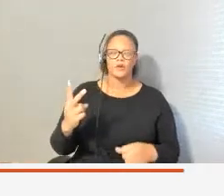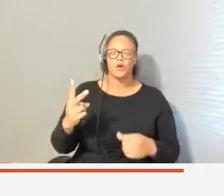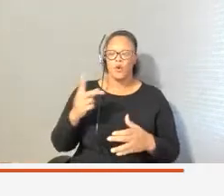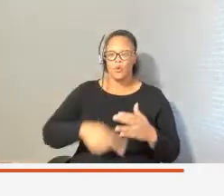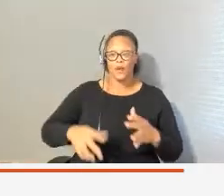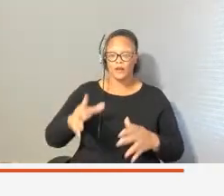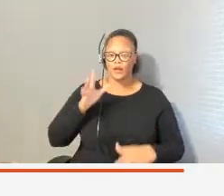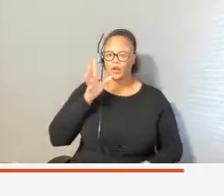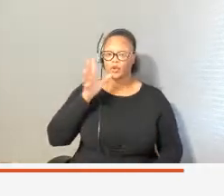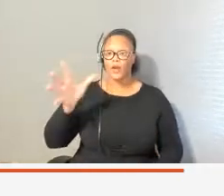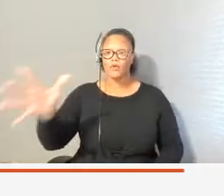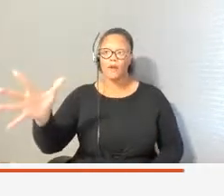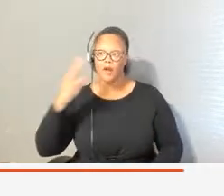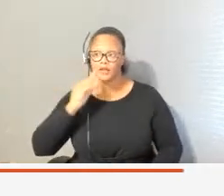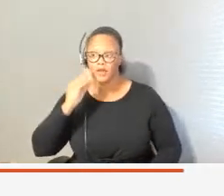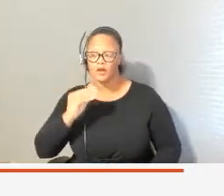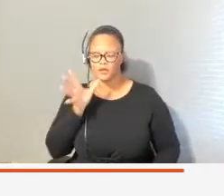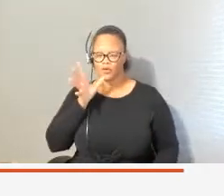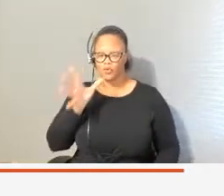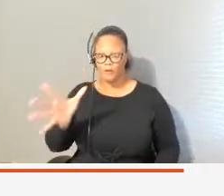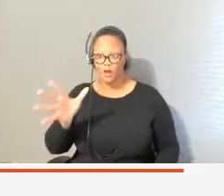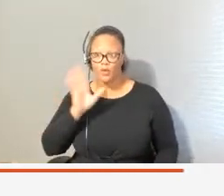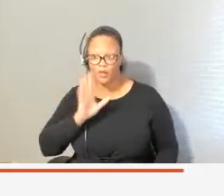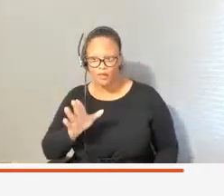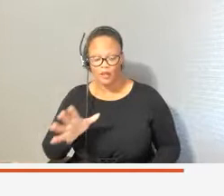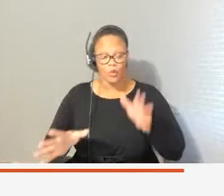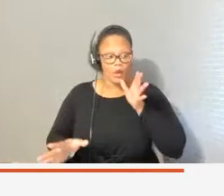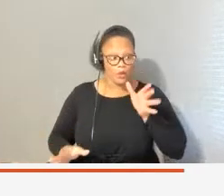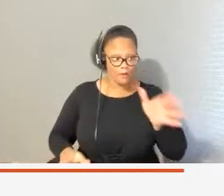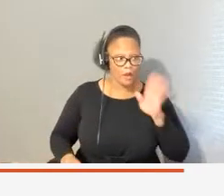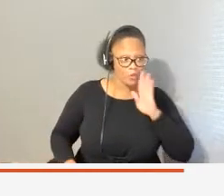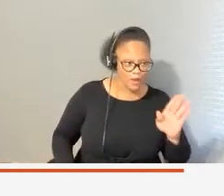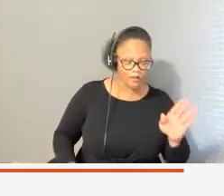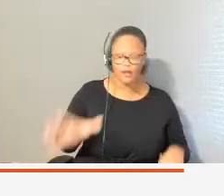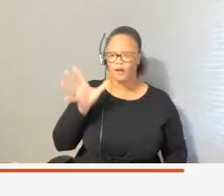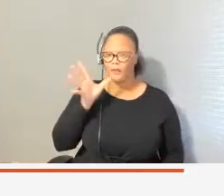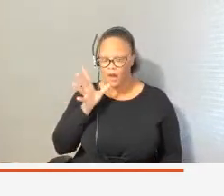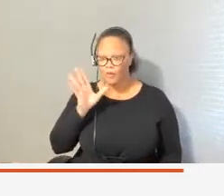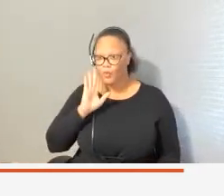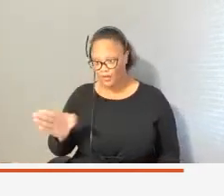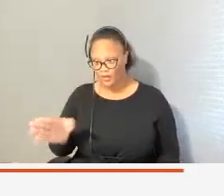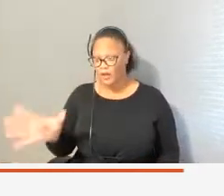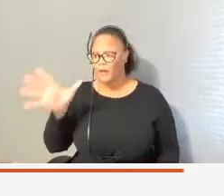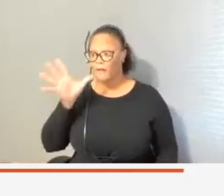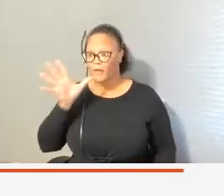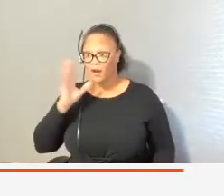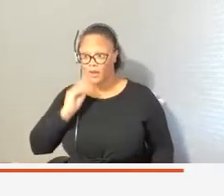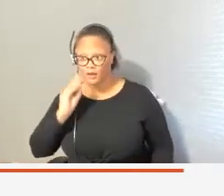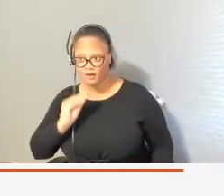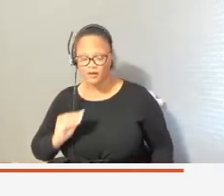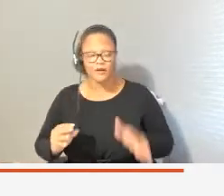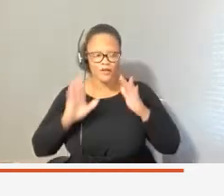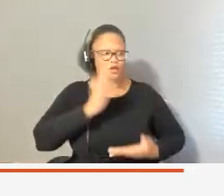through, and what grandmother goes through, the mother goes through, and what the mother goes through, the daughter goes through, and what the daughter goes through, the granddaughter goes